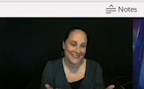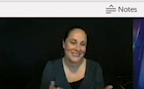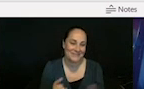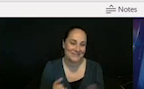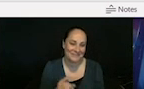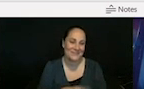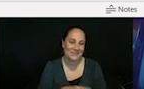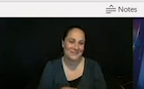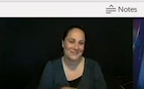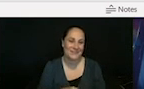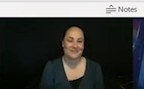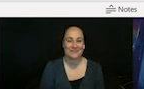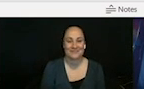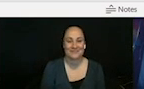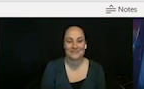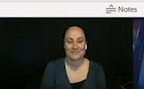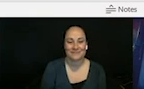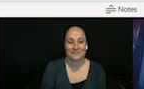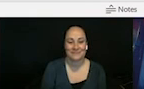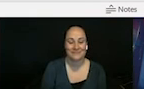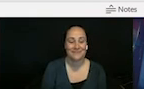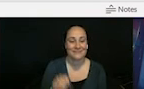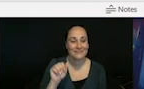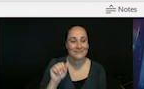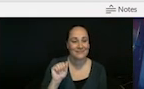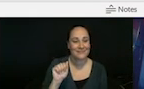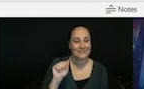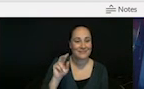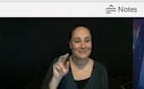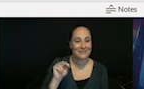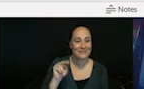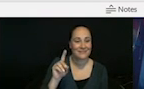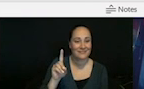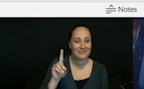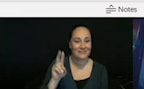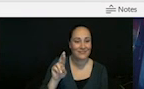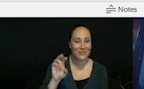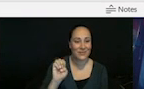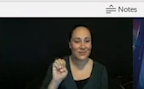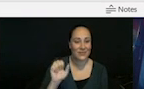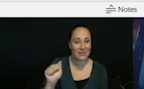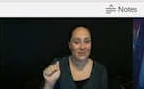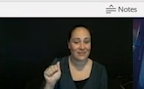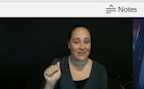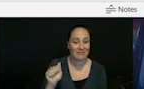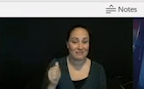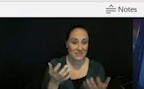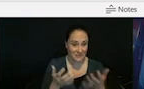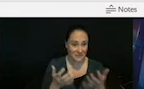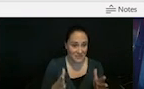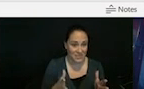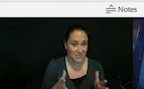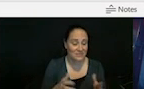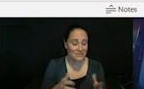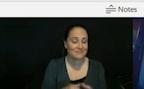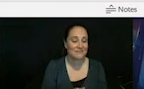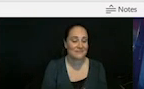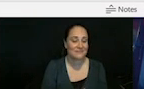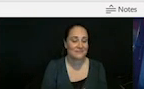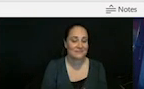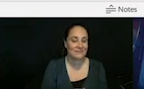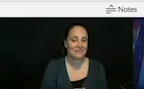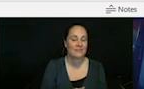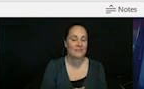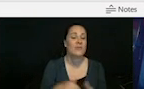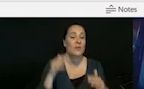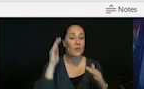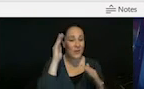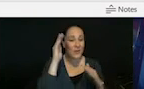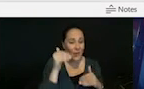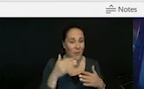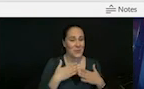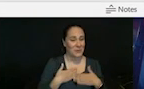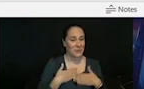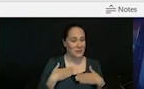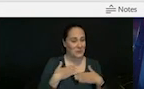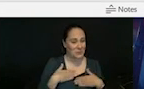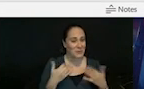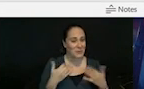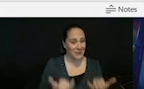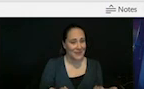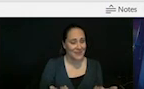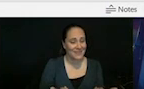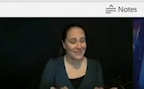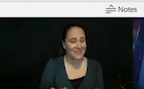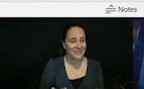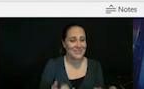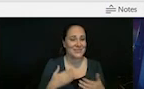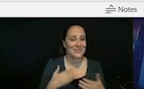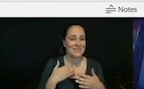Andrew, you want to finish it out? Sure. Well, thanks to everyone for joining us. We hope you enjoyed working through some of these experiments